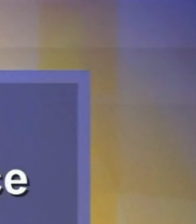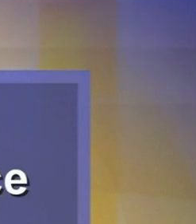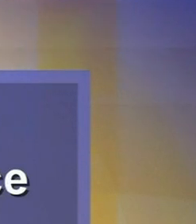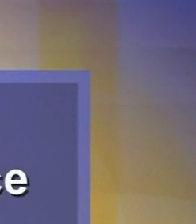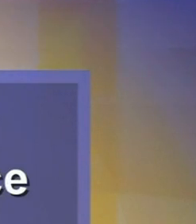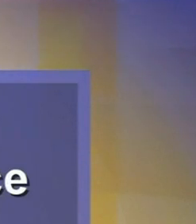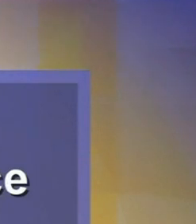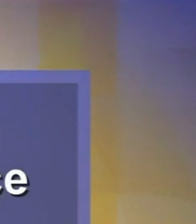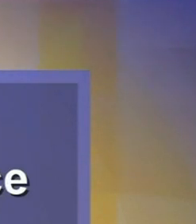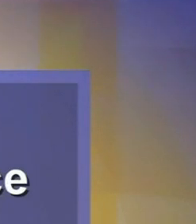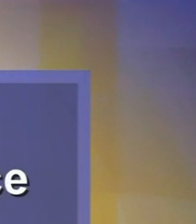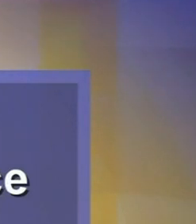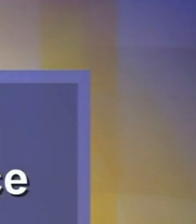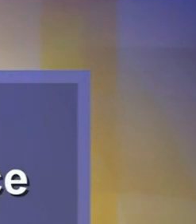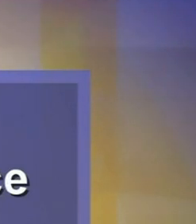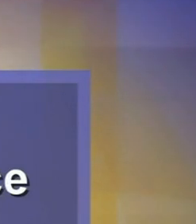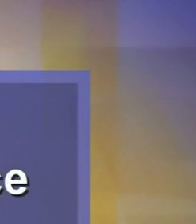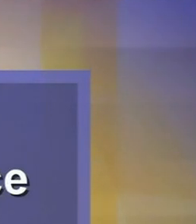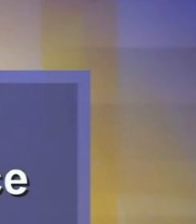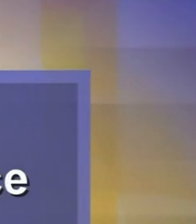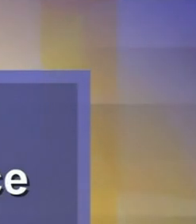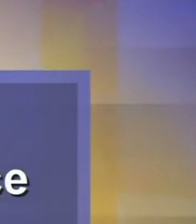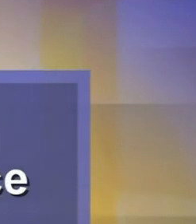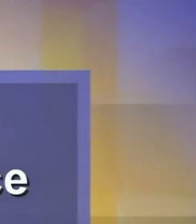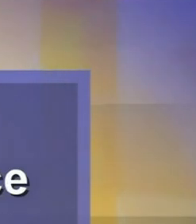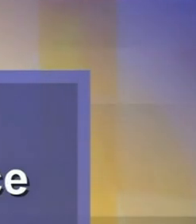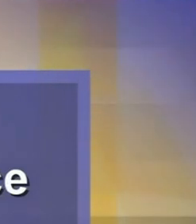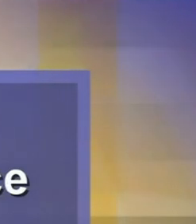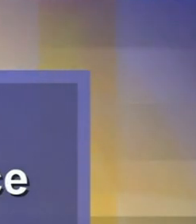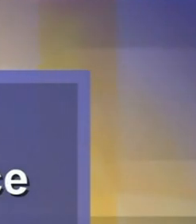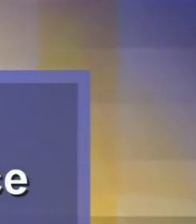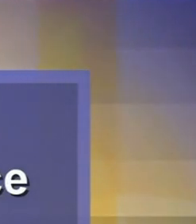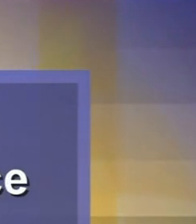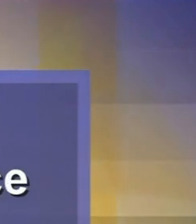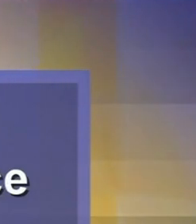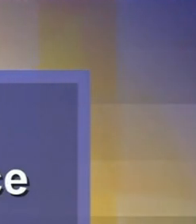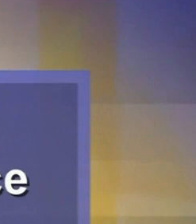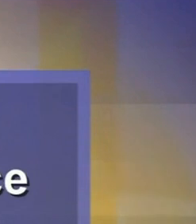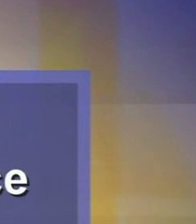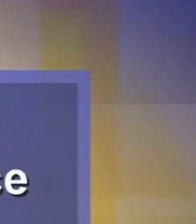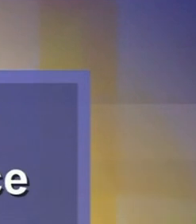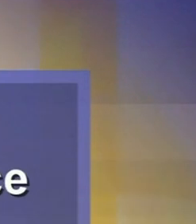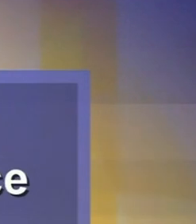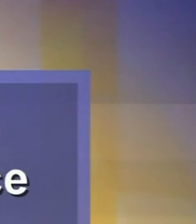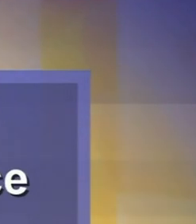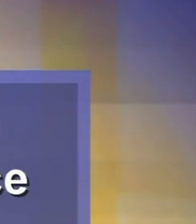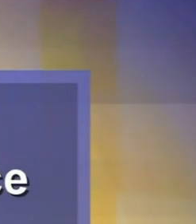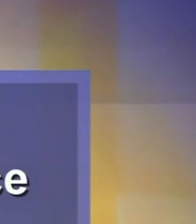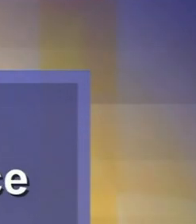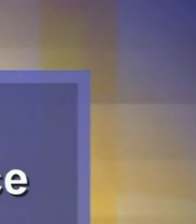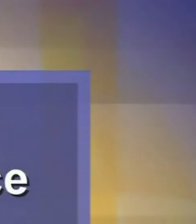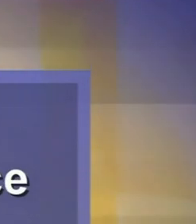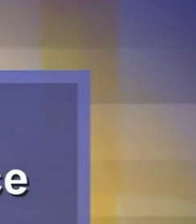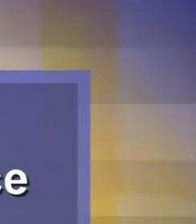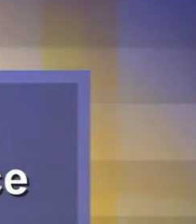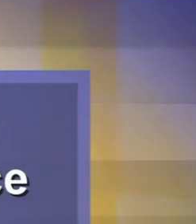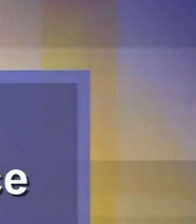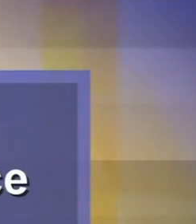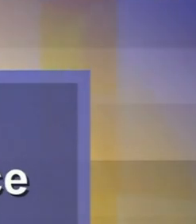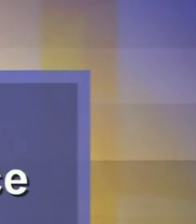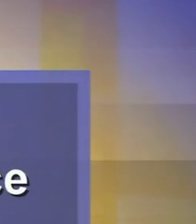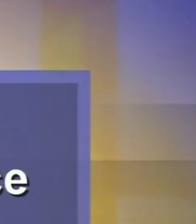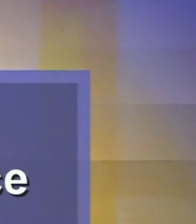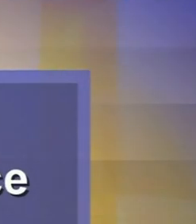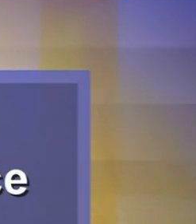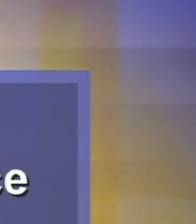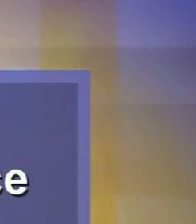several other brands of meat, about 2 million pounds a week. They were closed for 10 days. They had 38 cases of